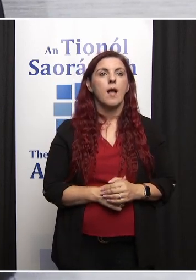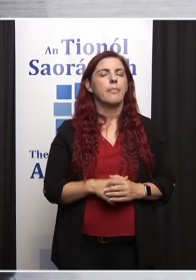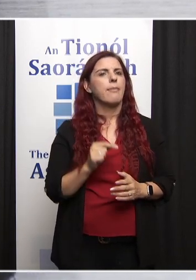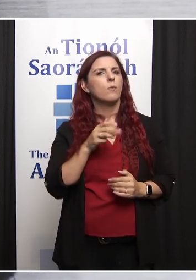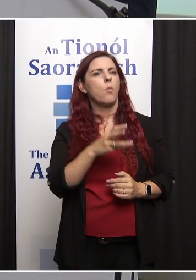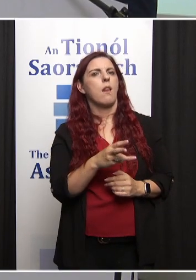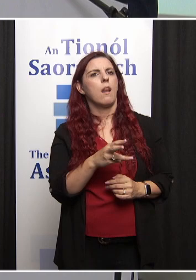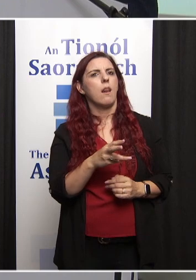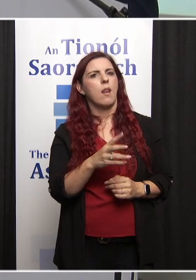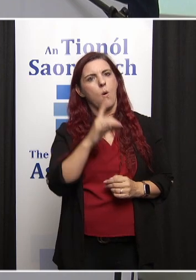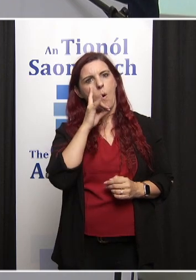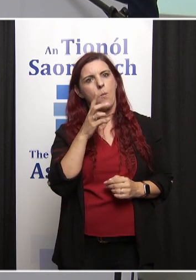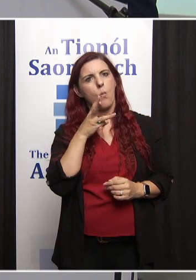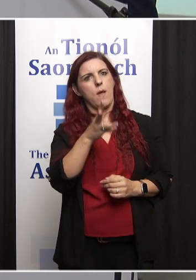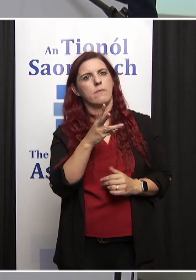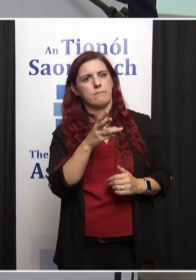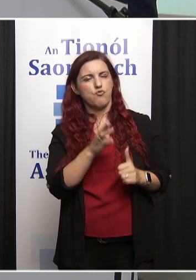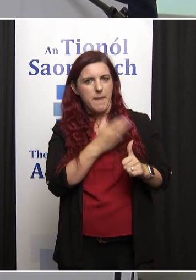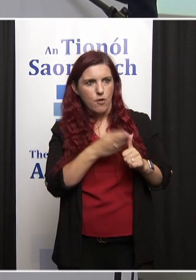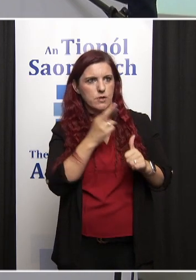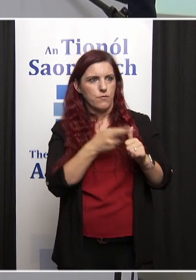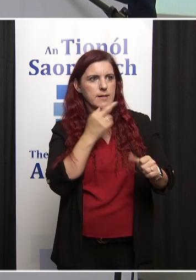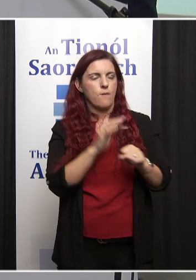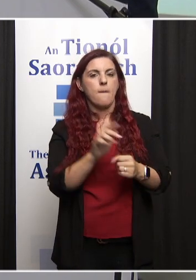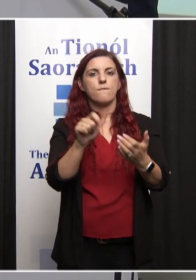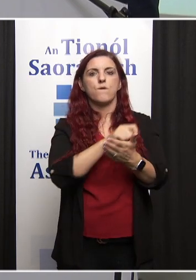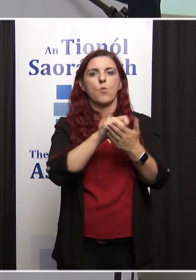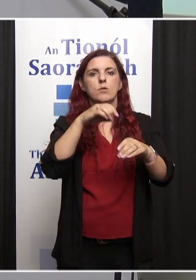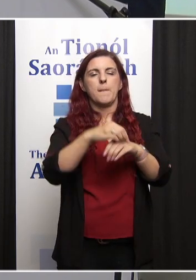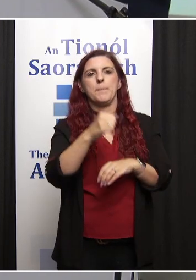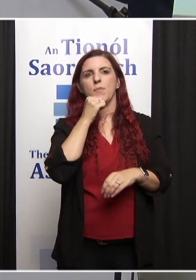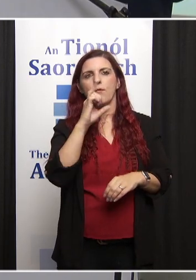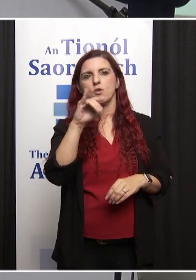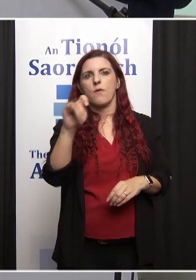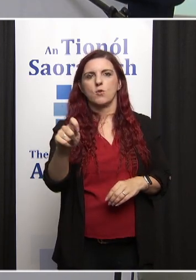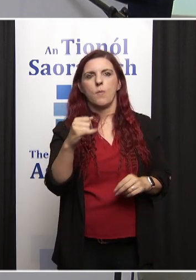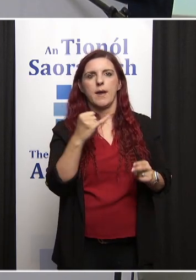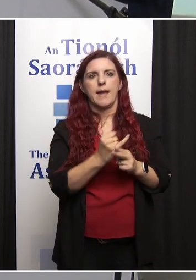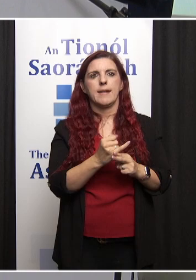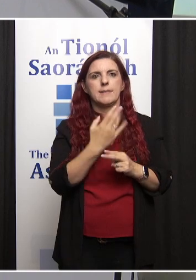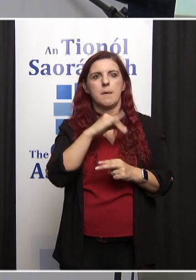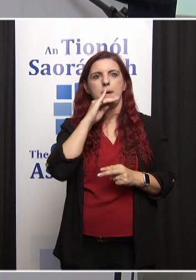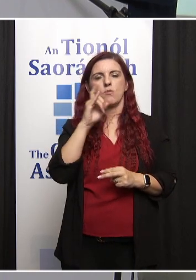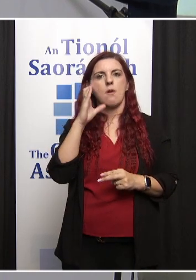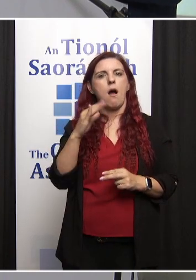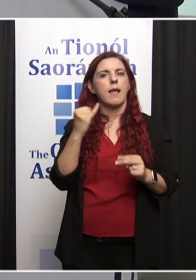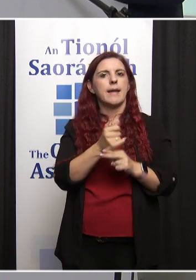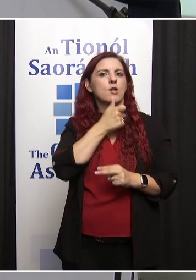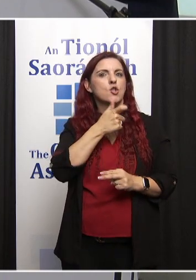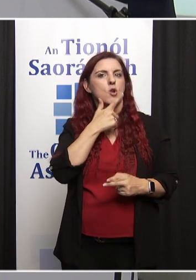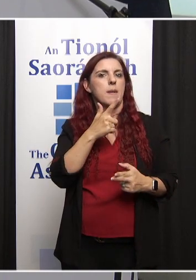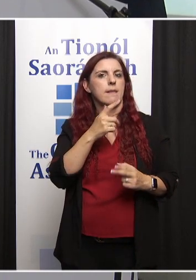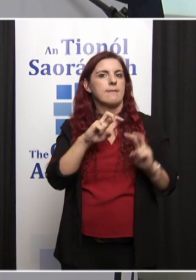we hope, will set us up nicely to have a vote on the 1st of October in St. Patrick's Hall in Dublin Castle.